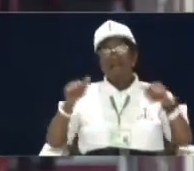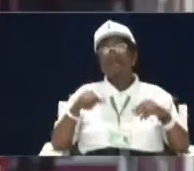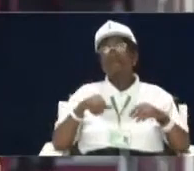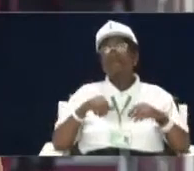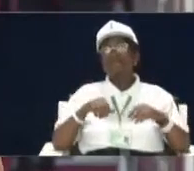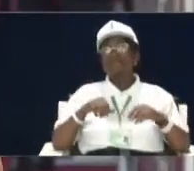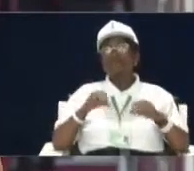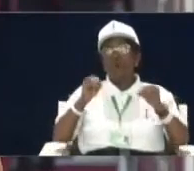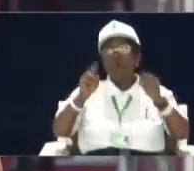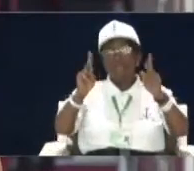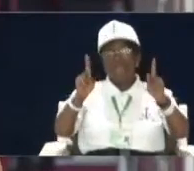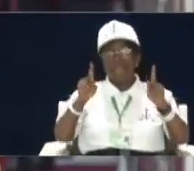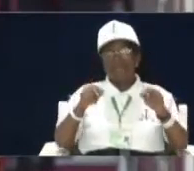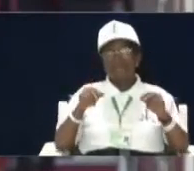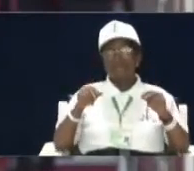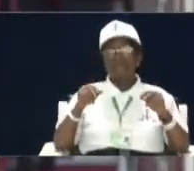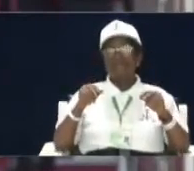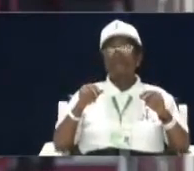Okay.